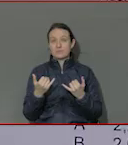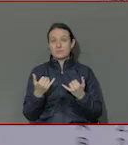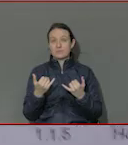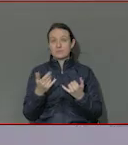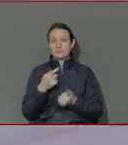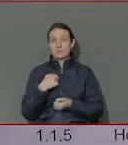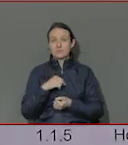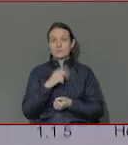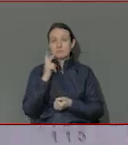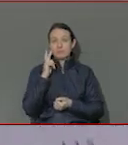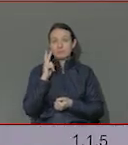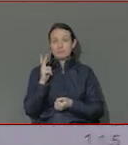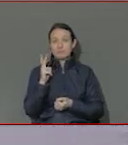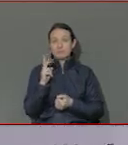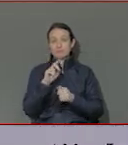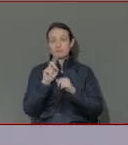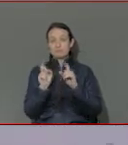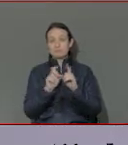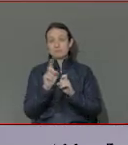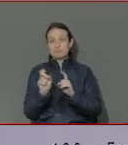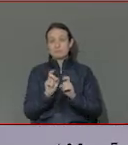look at the questions.